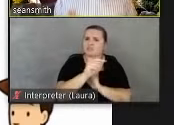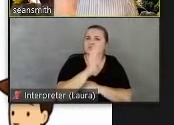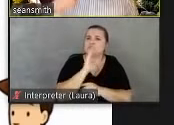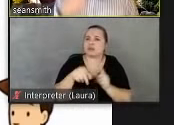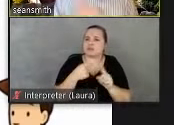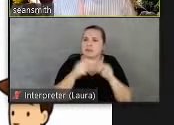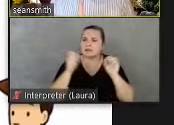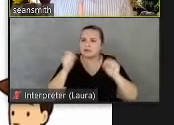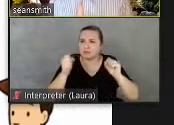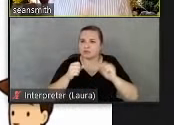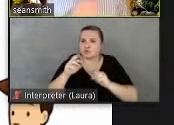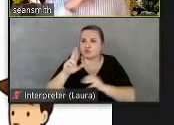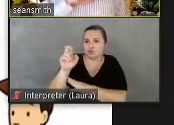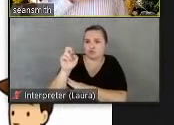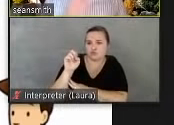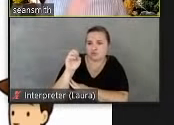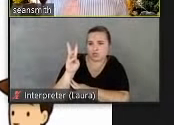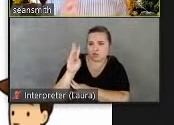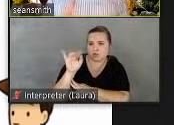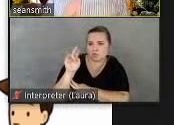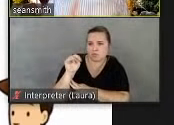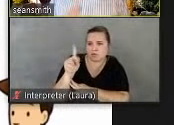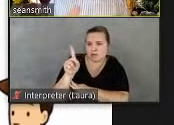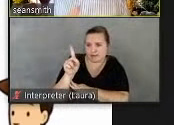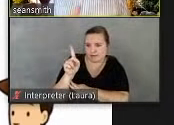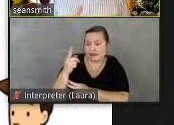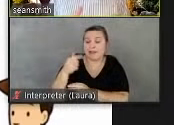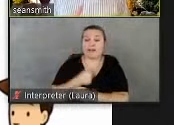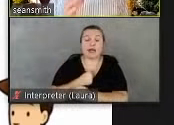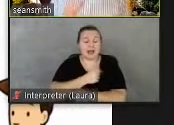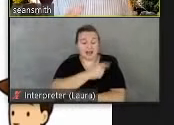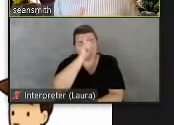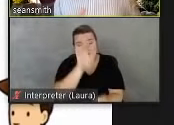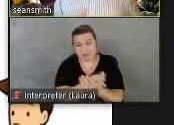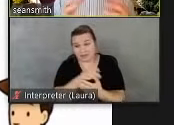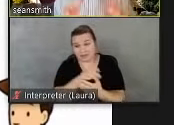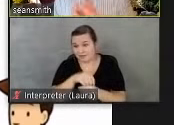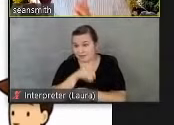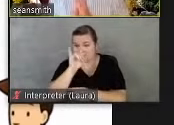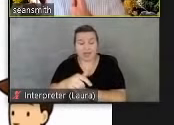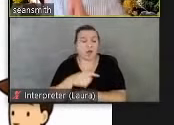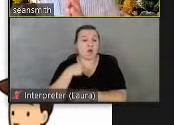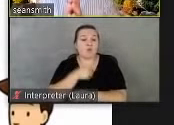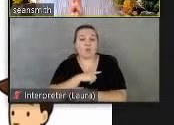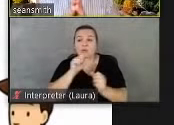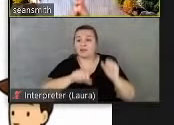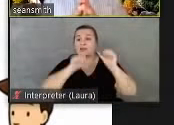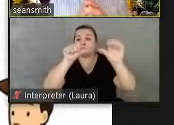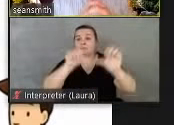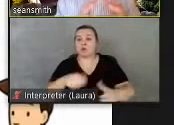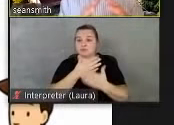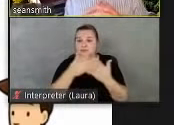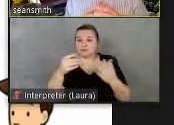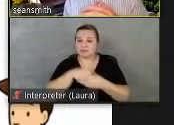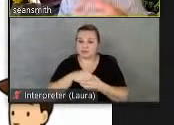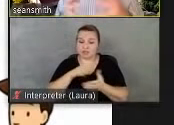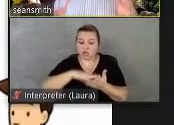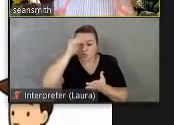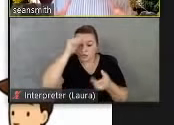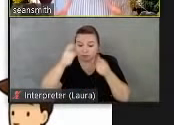to rewind. And I'm so much a believer in that we can post things in our learning management system